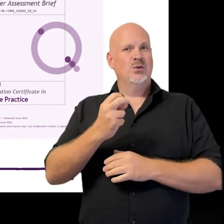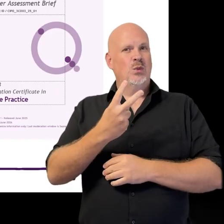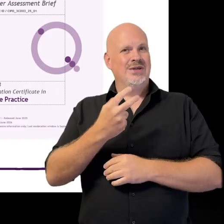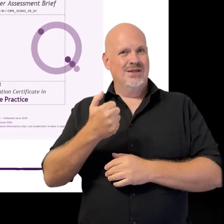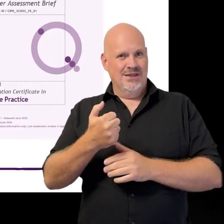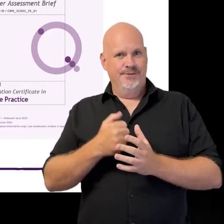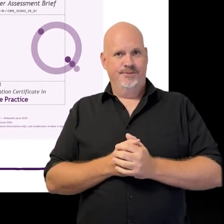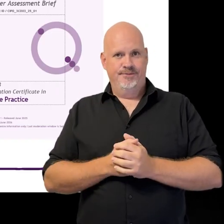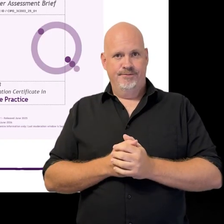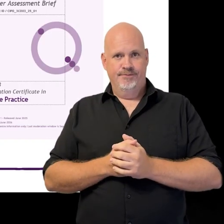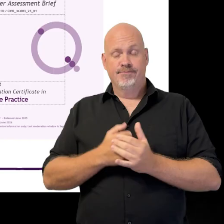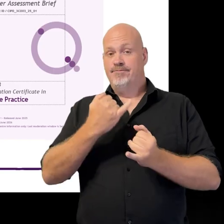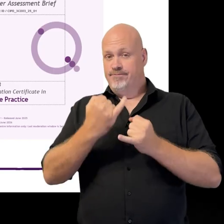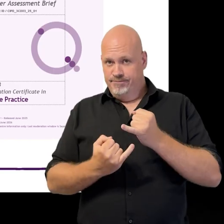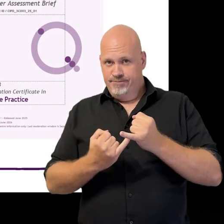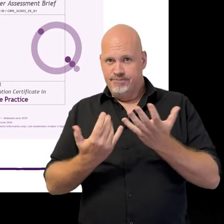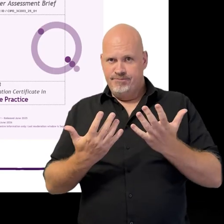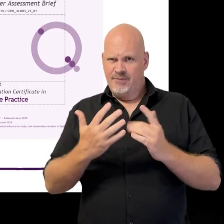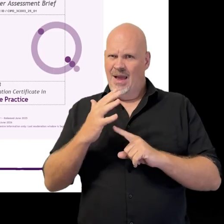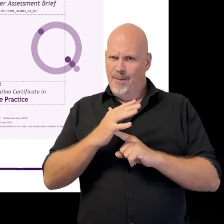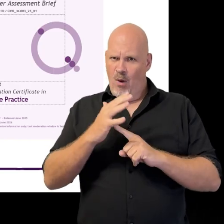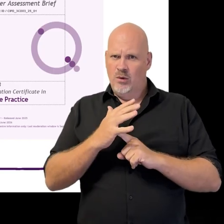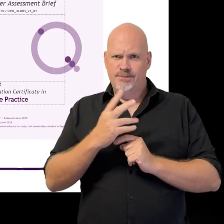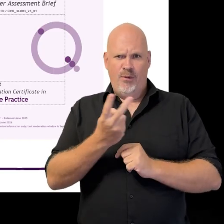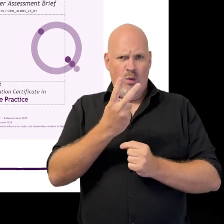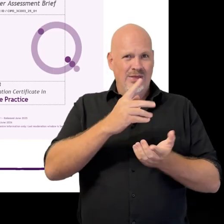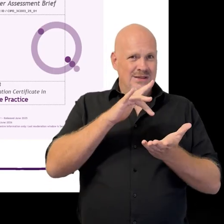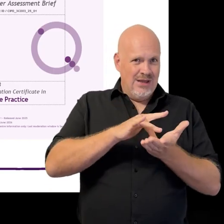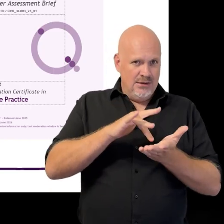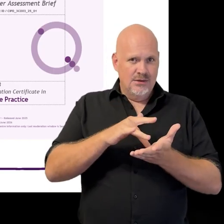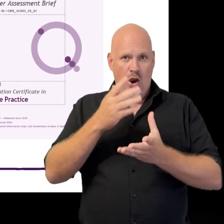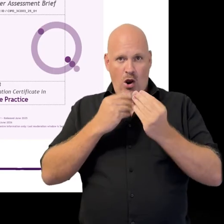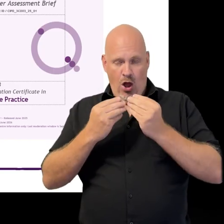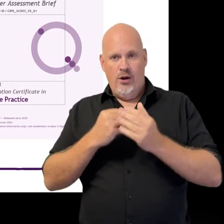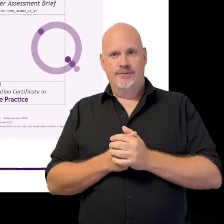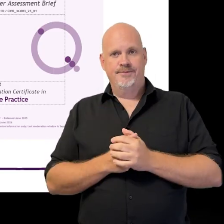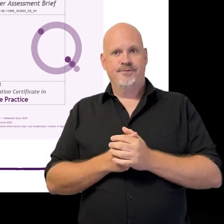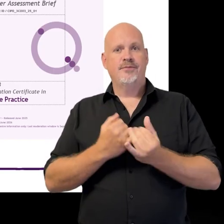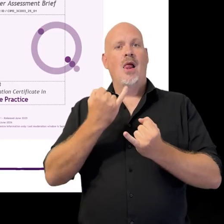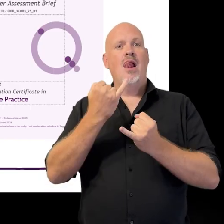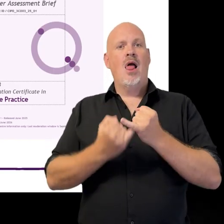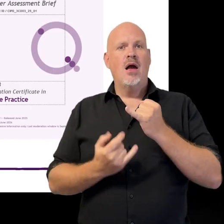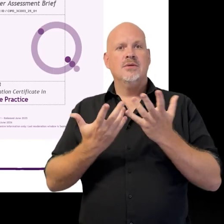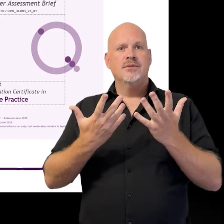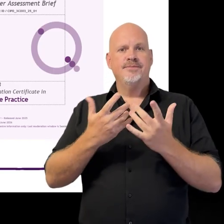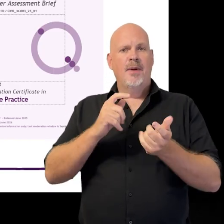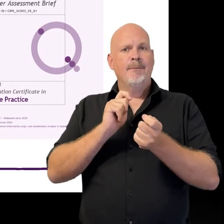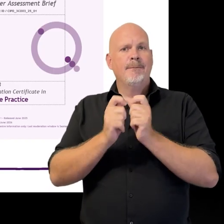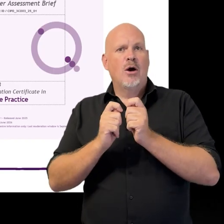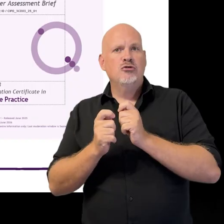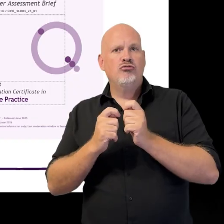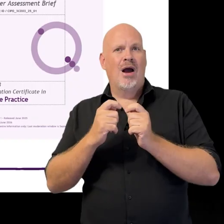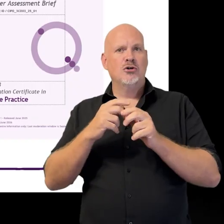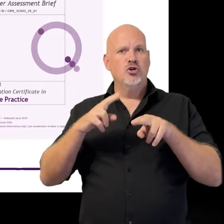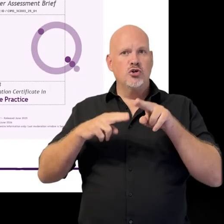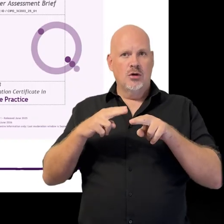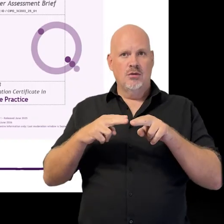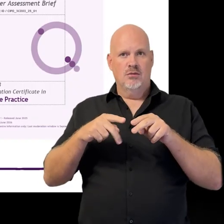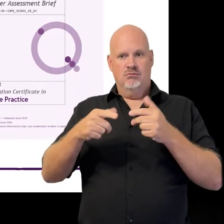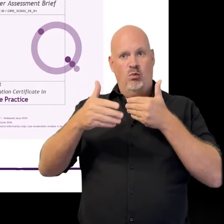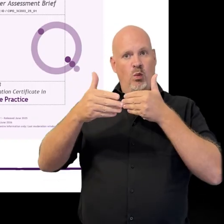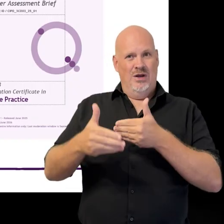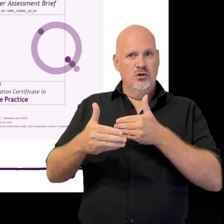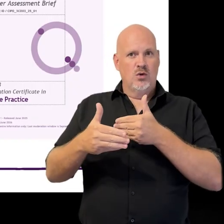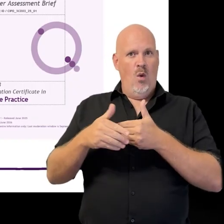3CO03-2501. That means that it's the first assessment brief of this qualification year, 2025.